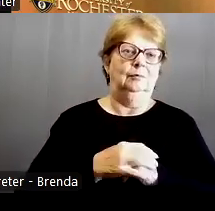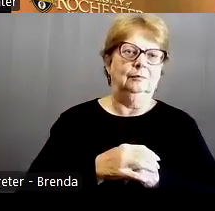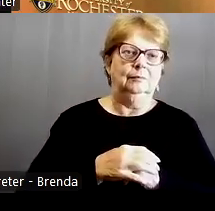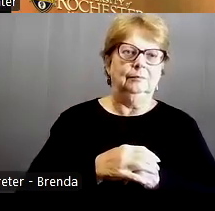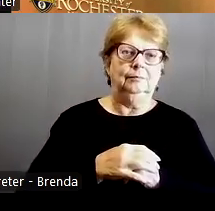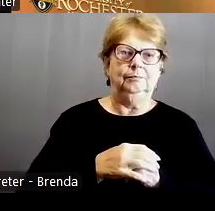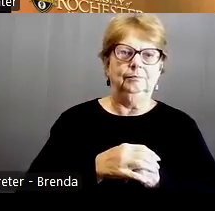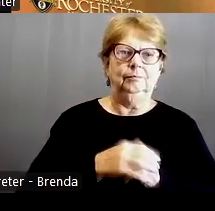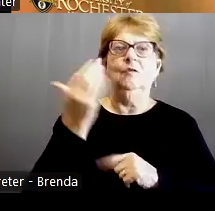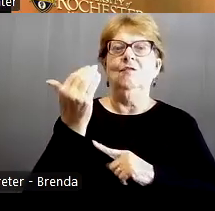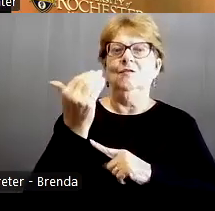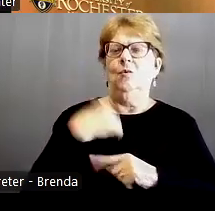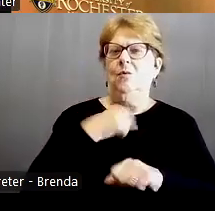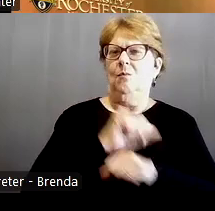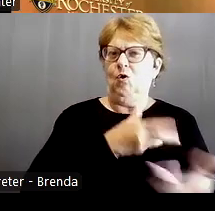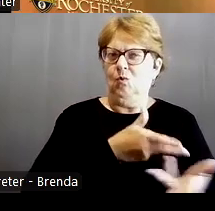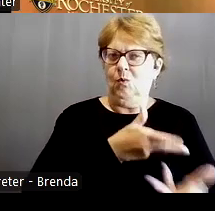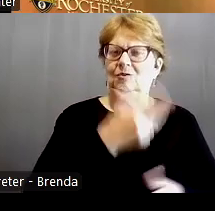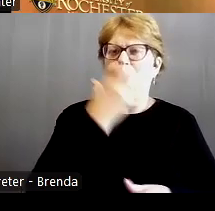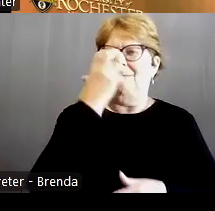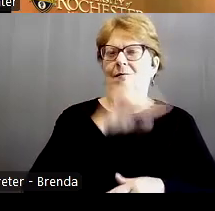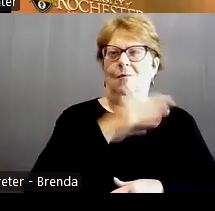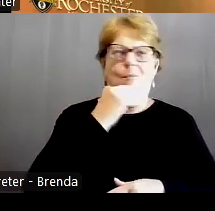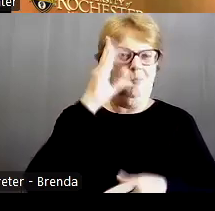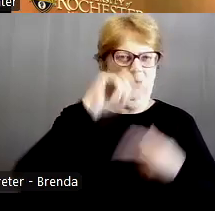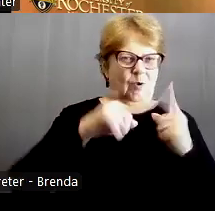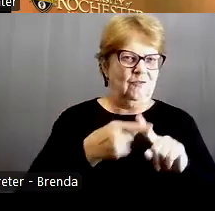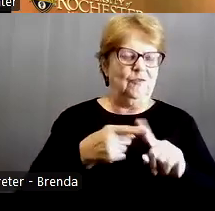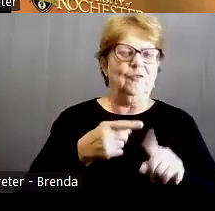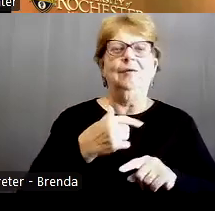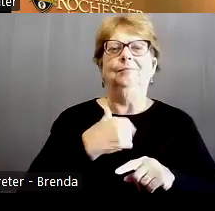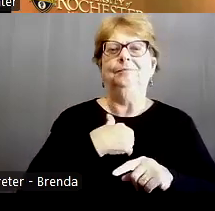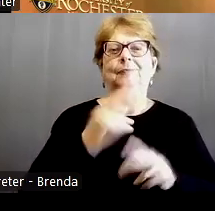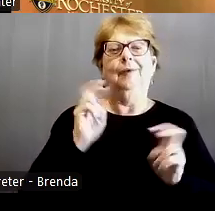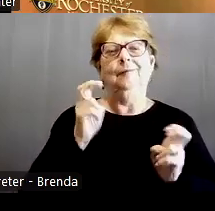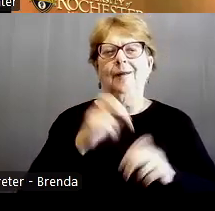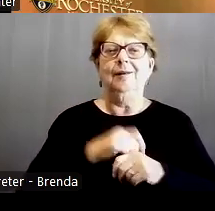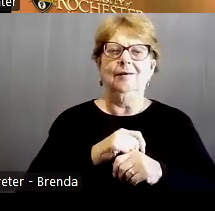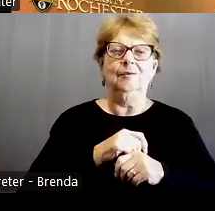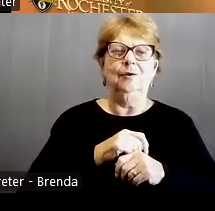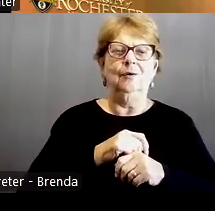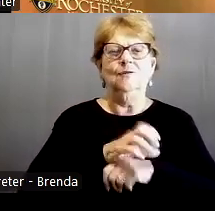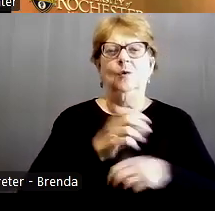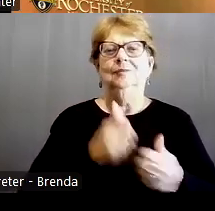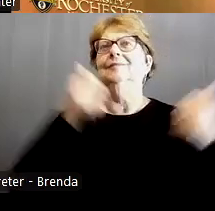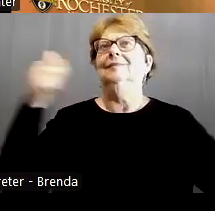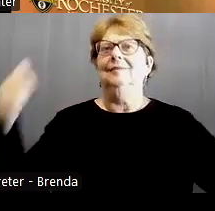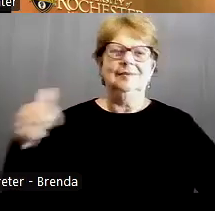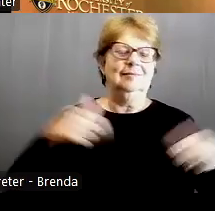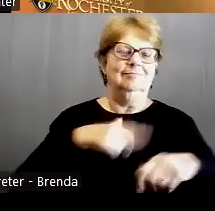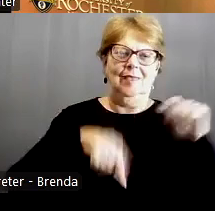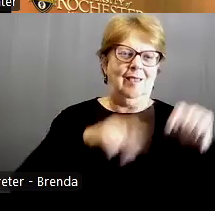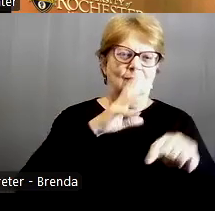There's a 15-year-old I'm working with who's mad at her boyfriend. They've had it in kind of an enforced distance between them, and they can't talk to each other